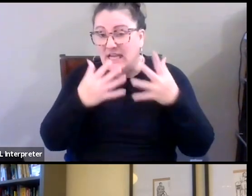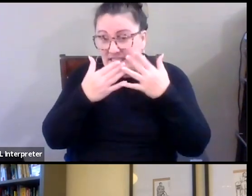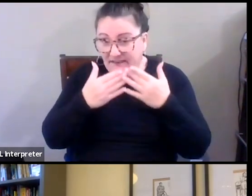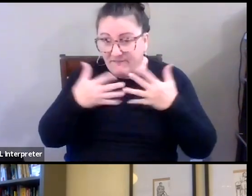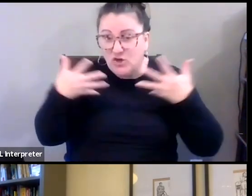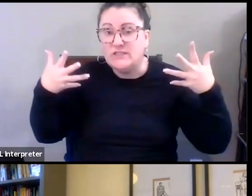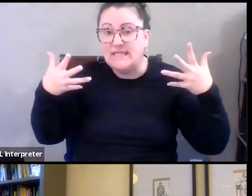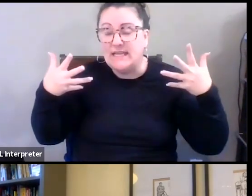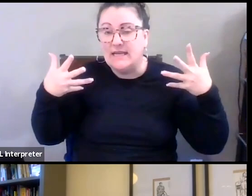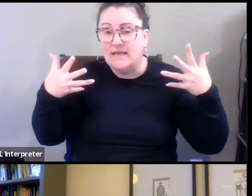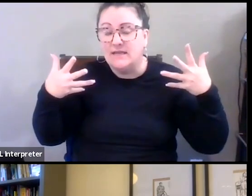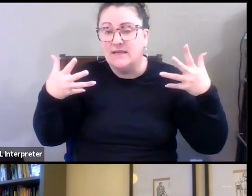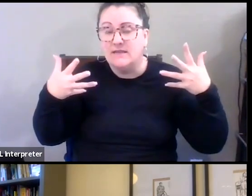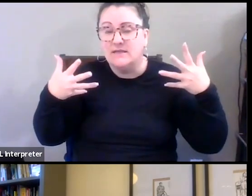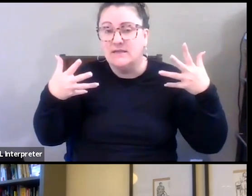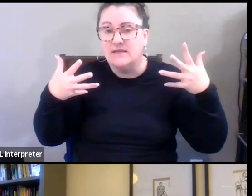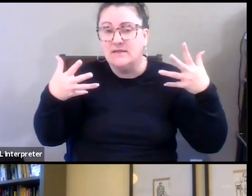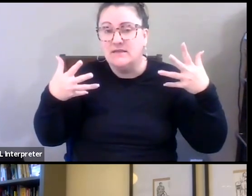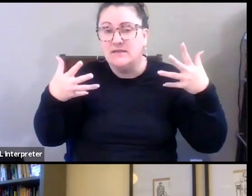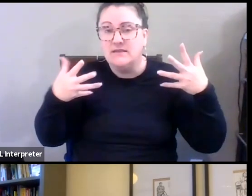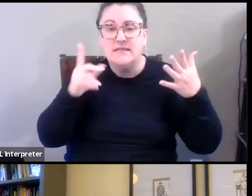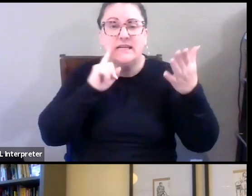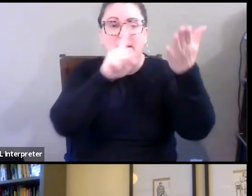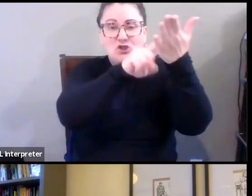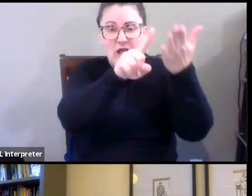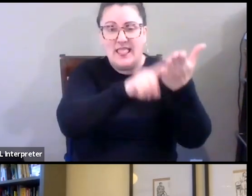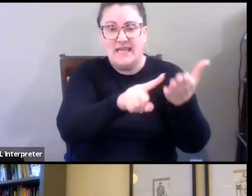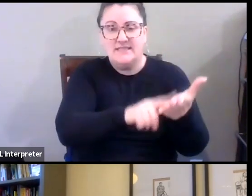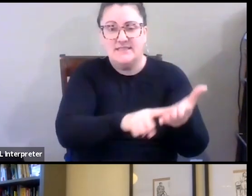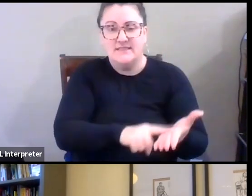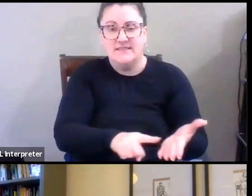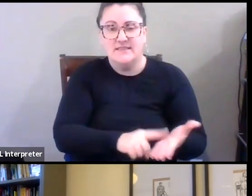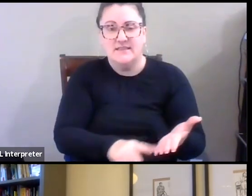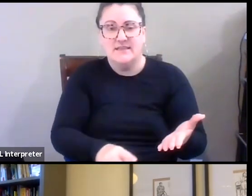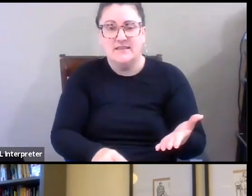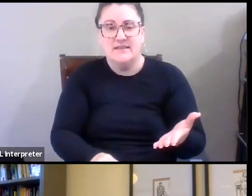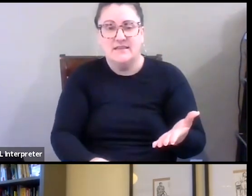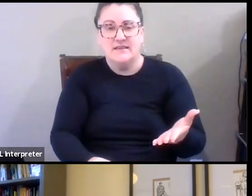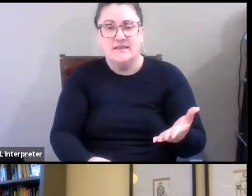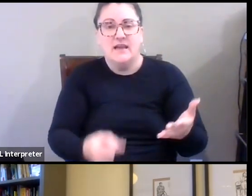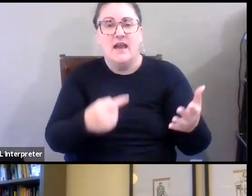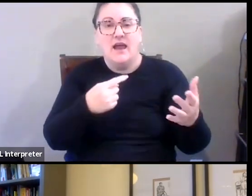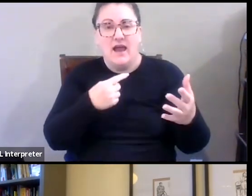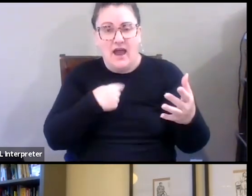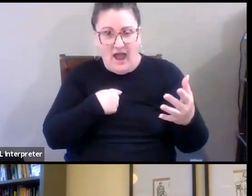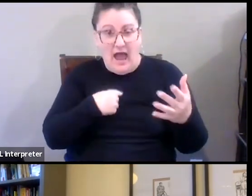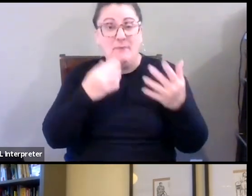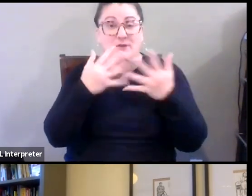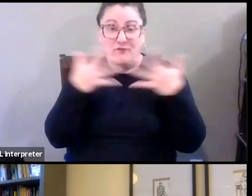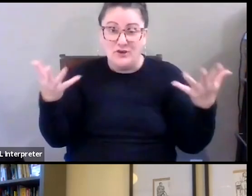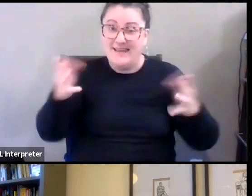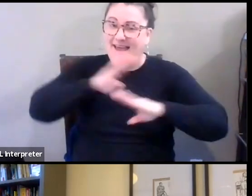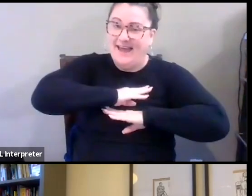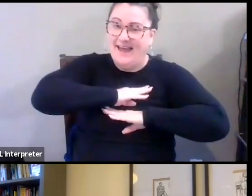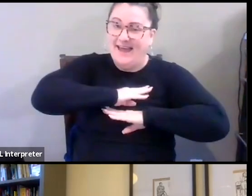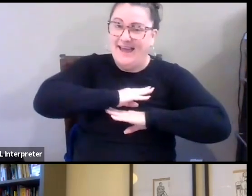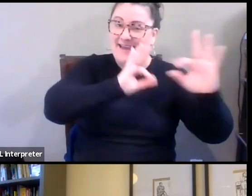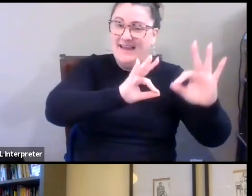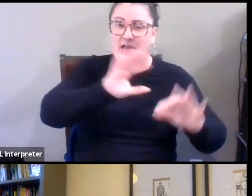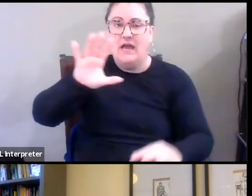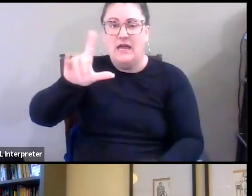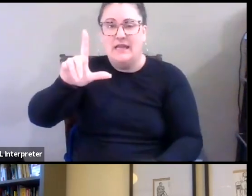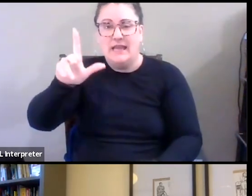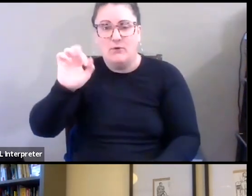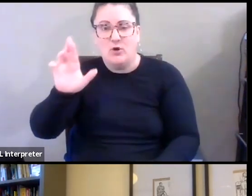of a checklist, right? Diversity is a thing where you're like, I've done the diversity thing, where liberation is not